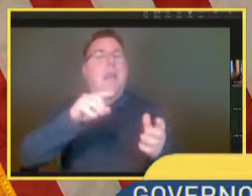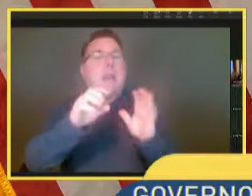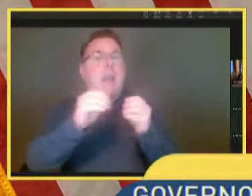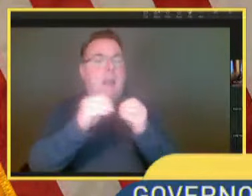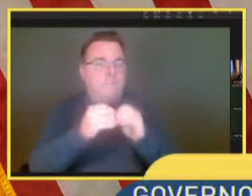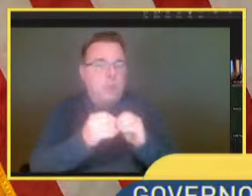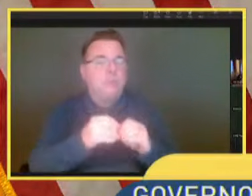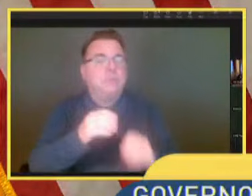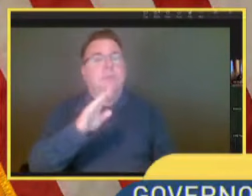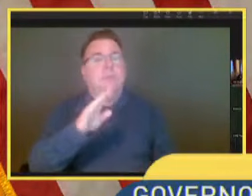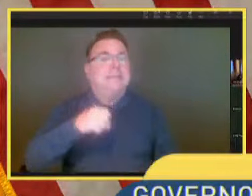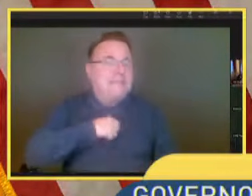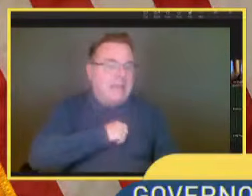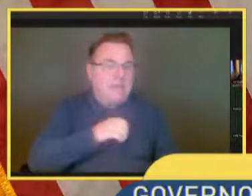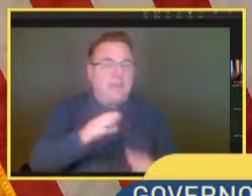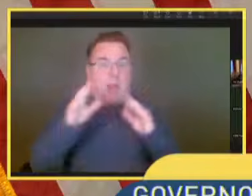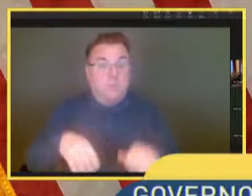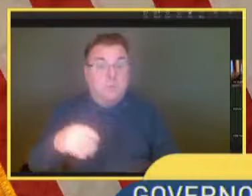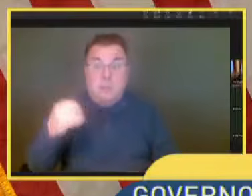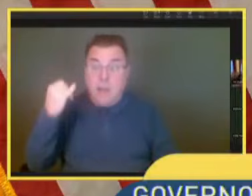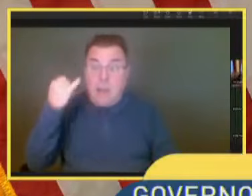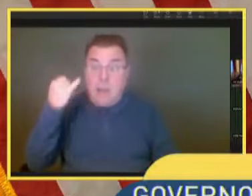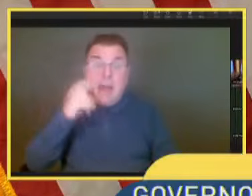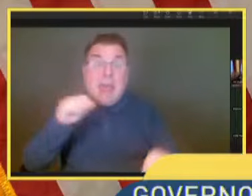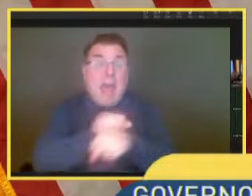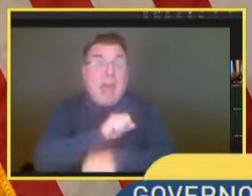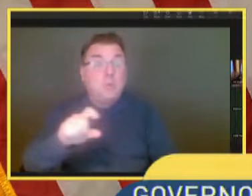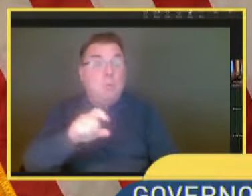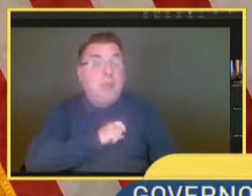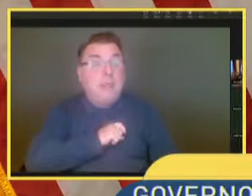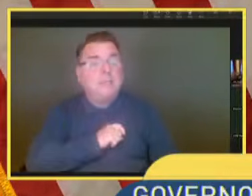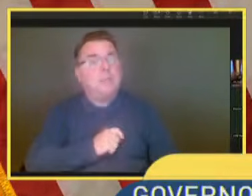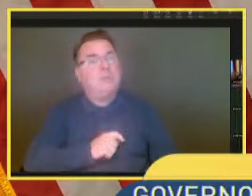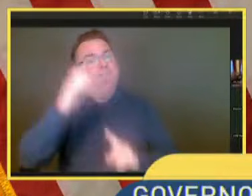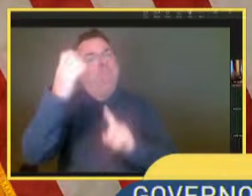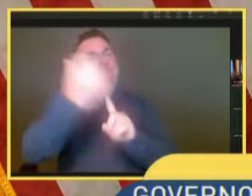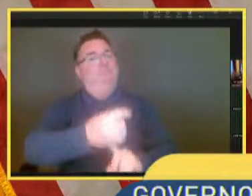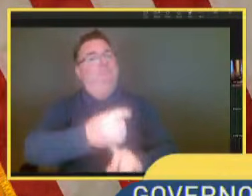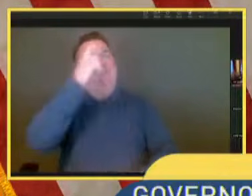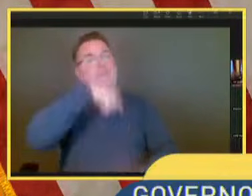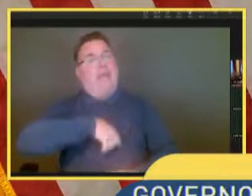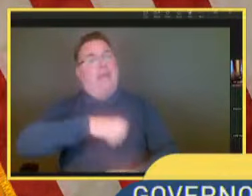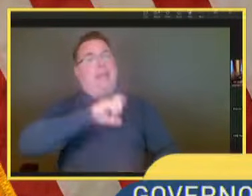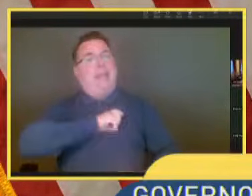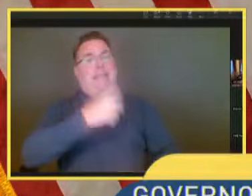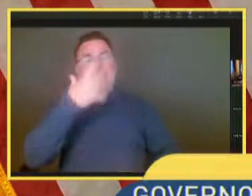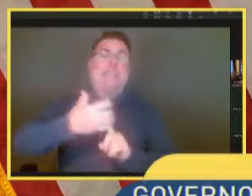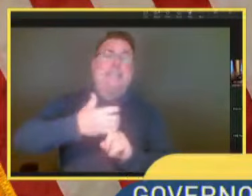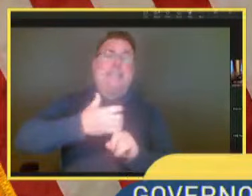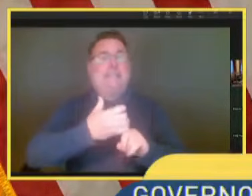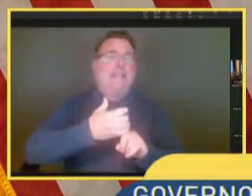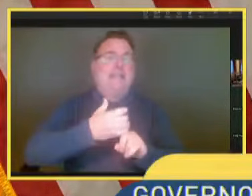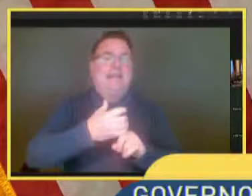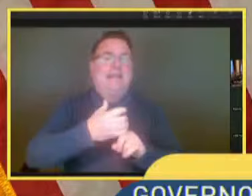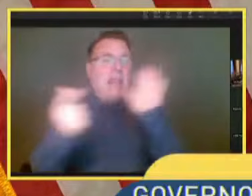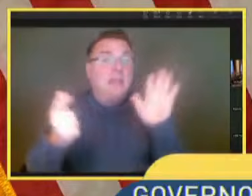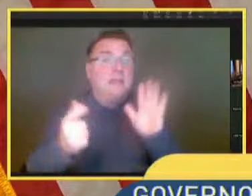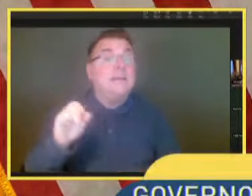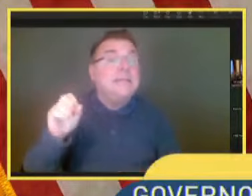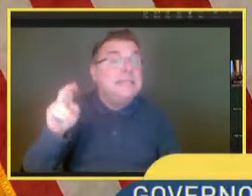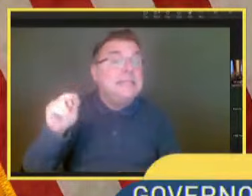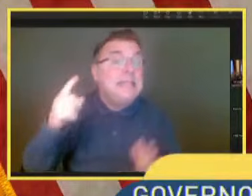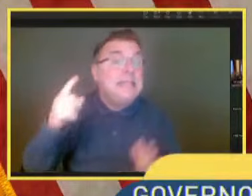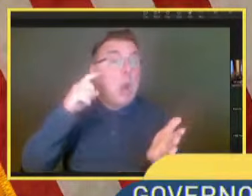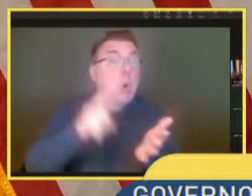enforcement officer, it needs to be illegal to wear something that gives the impression you are. CNN found there were more ICE